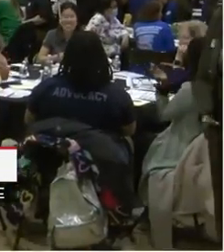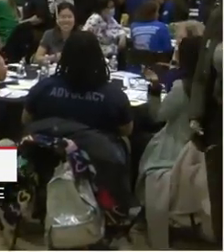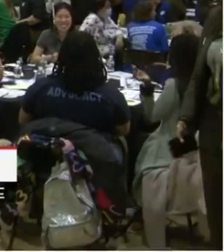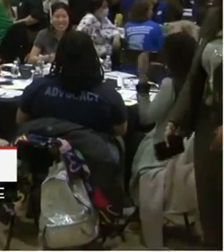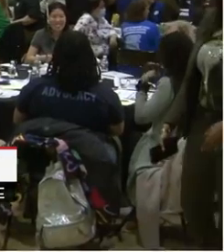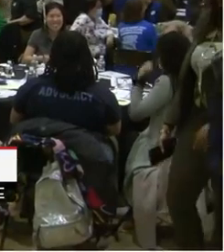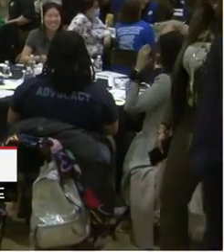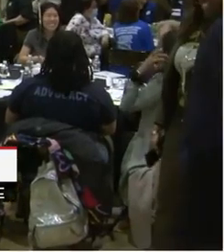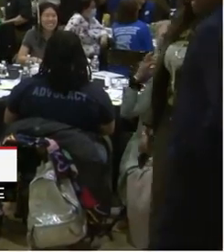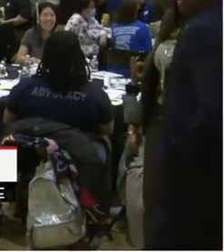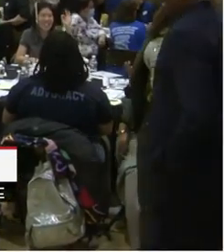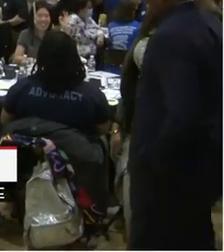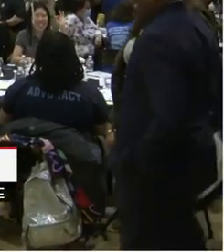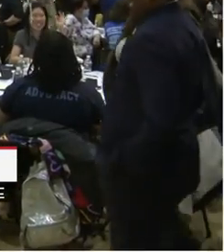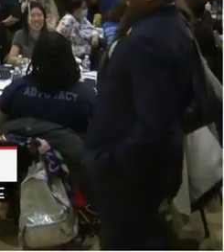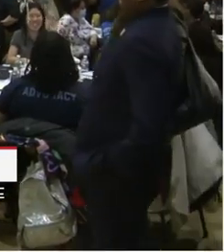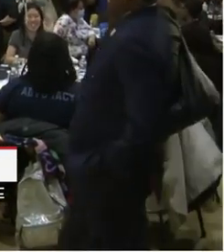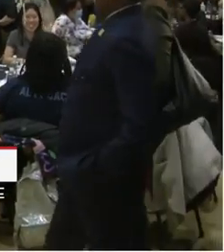Make sure it's off.